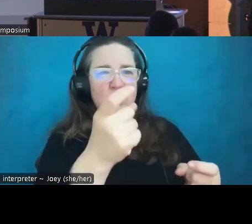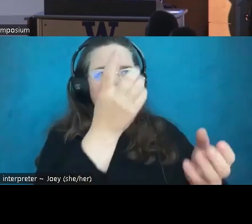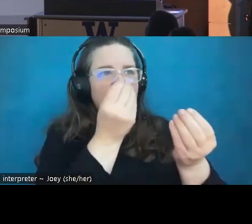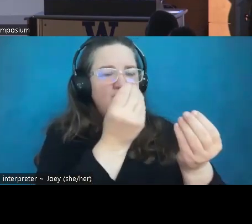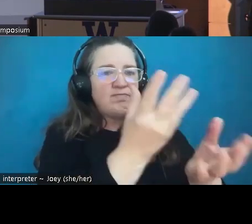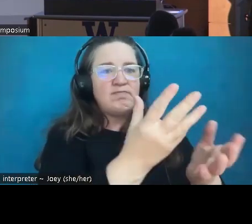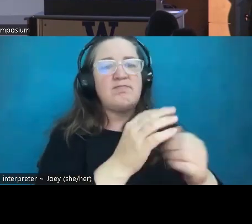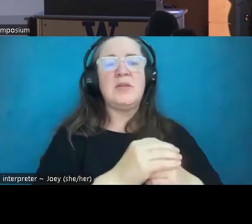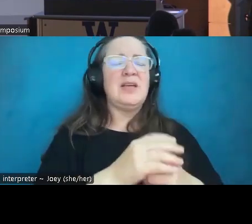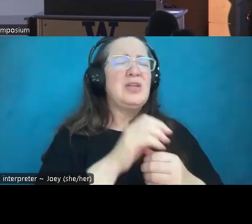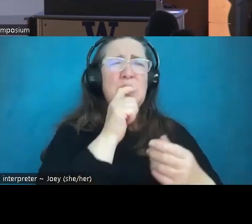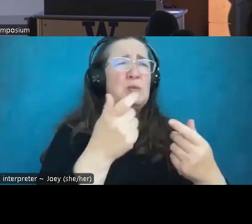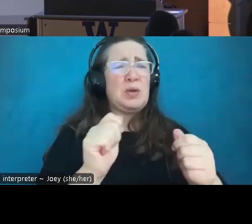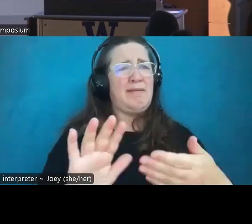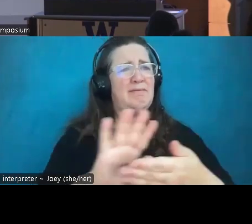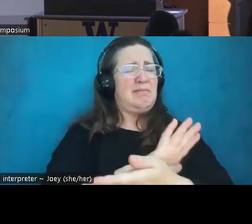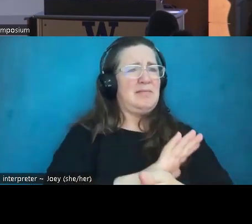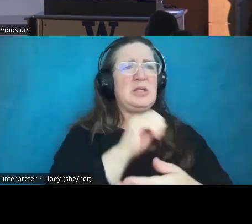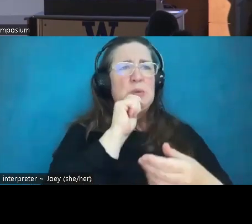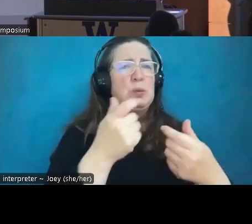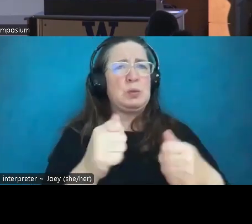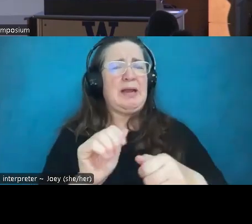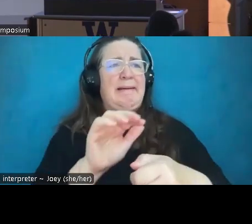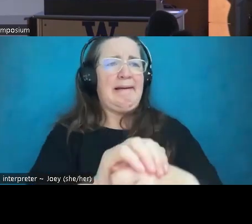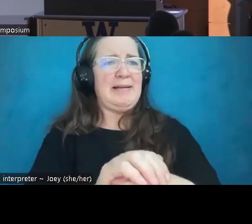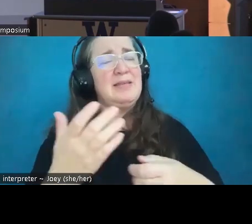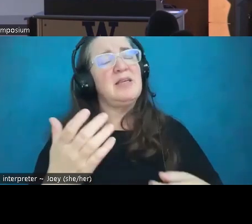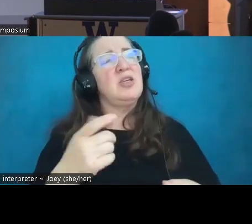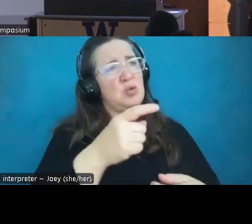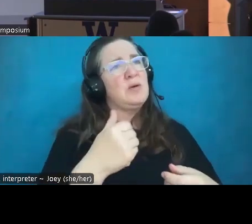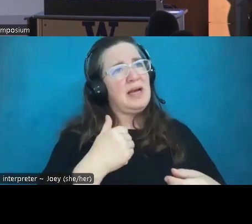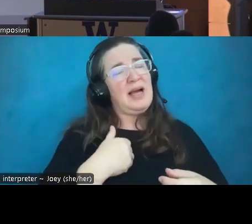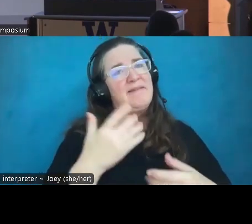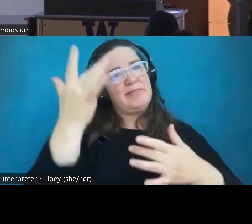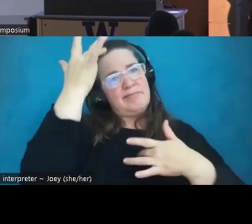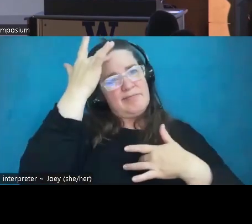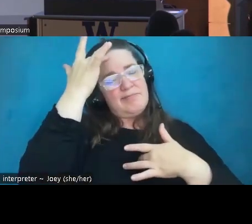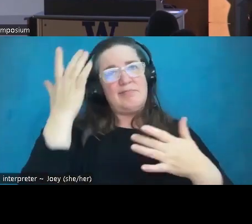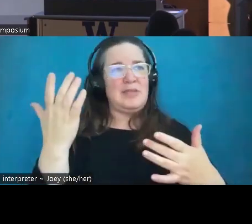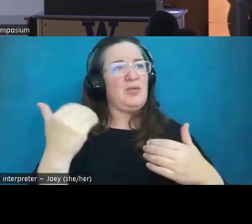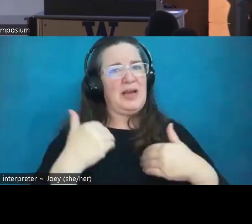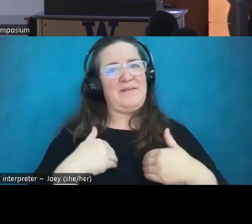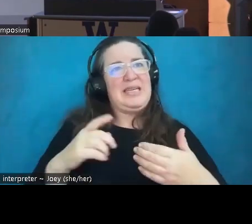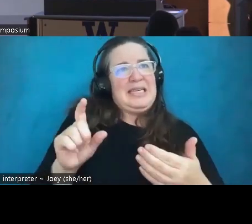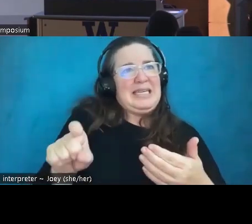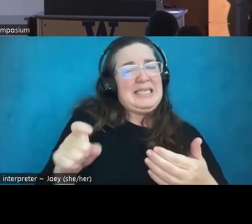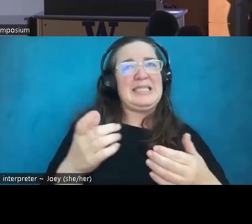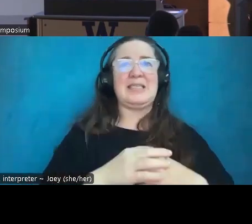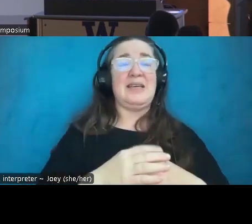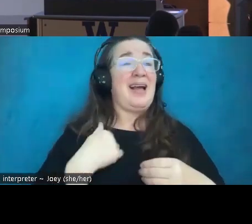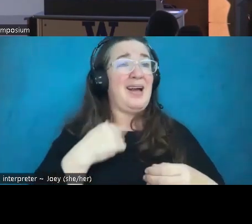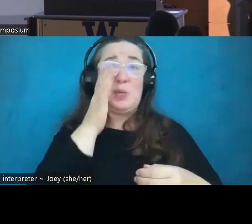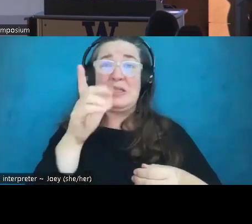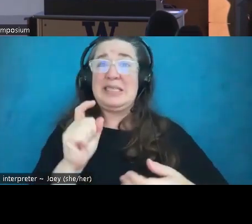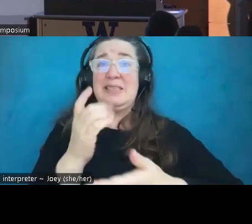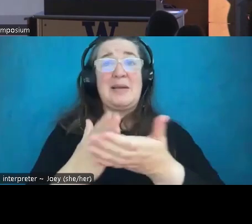hide it, don't try to pretend everything's okay. I have a condition, I have a disease, I have needs. People I'm going to need some help